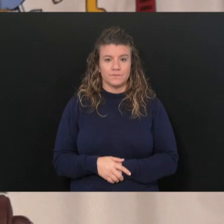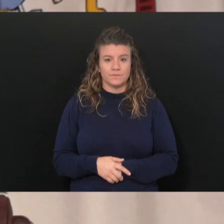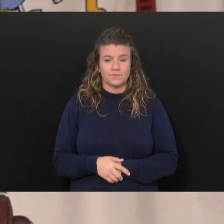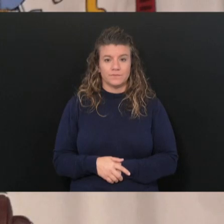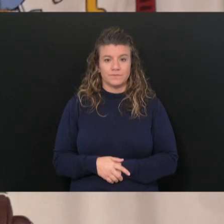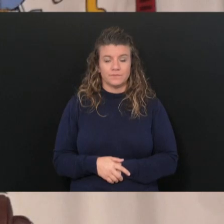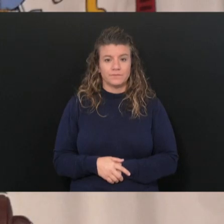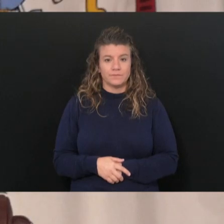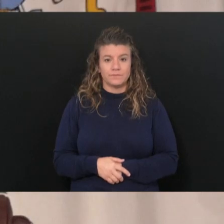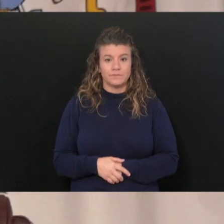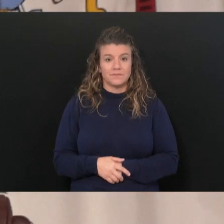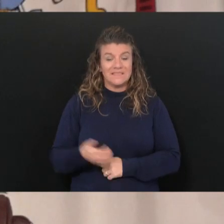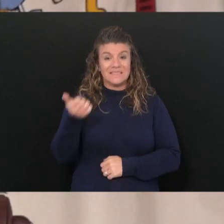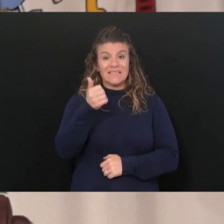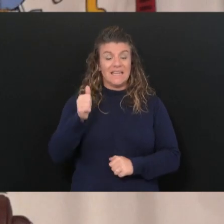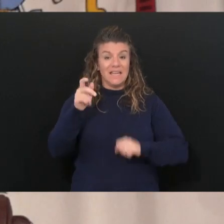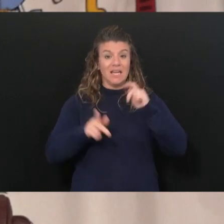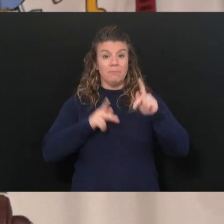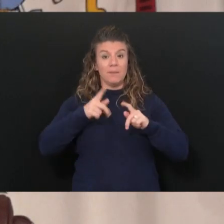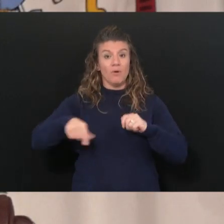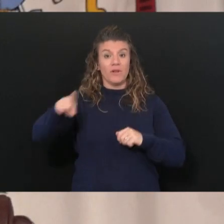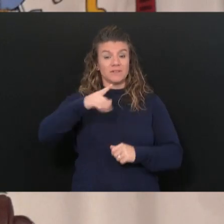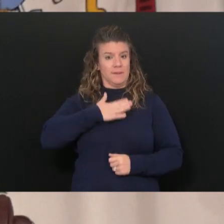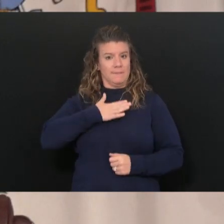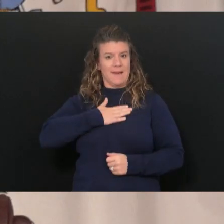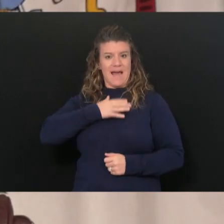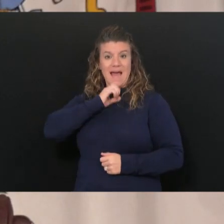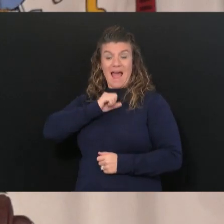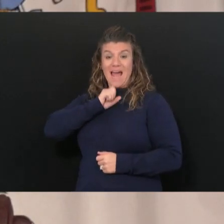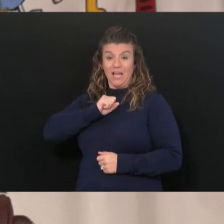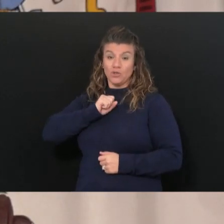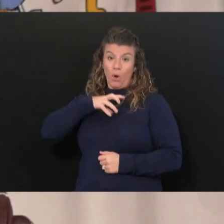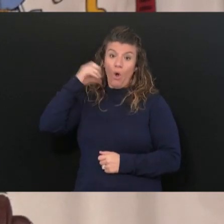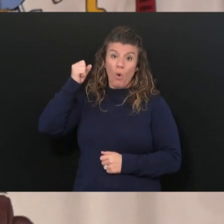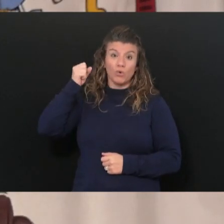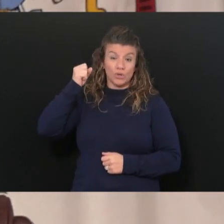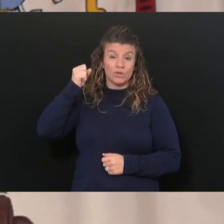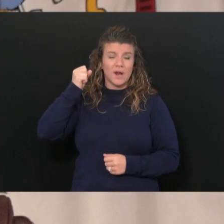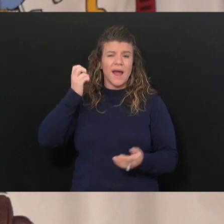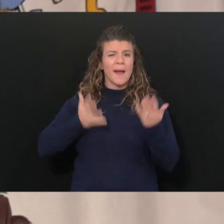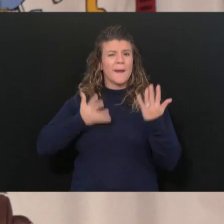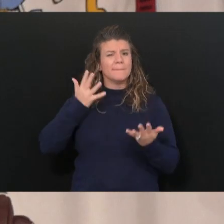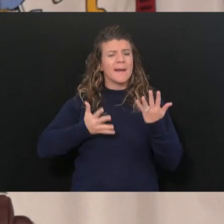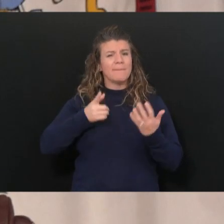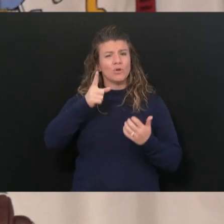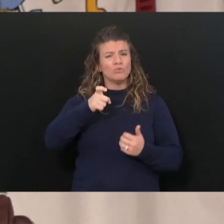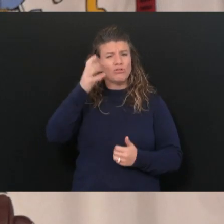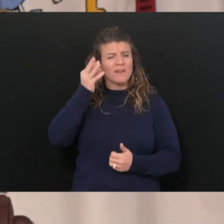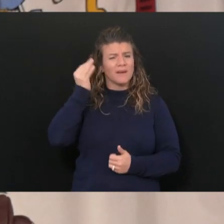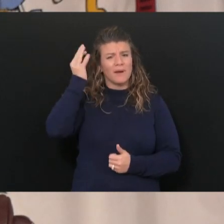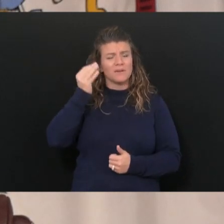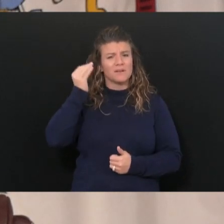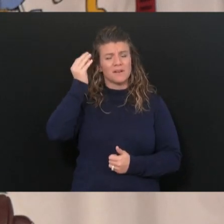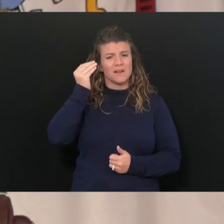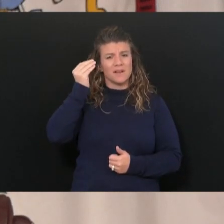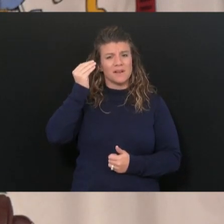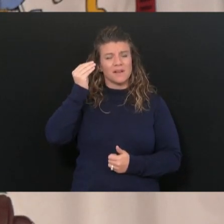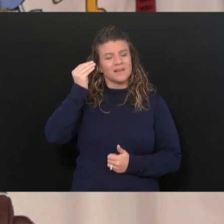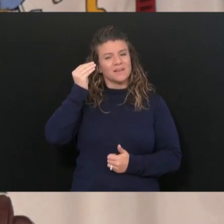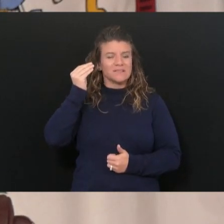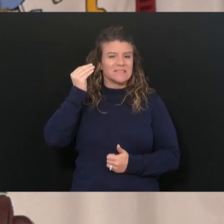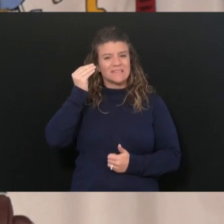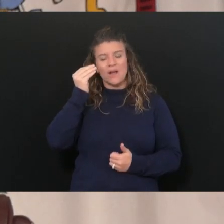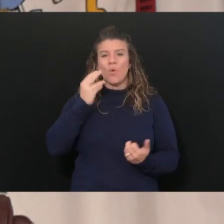age or older, think about maybe just giving it a